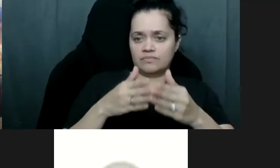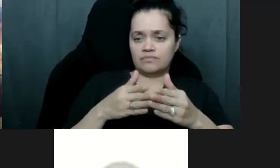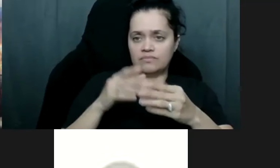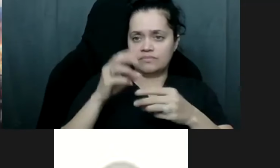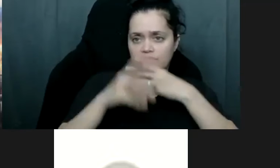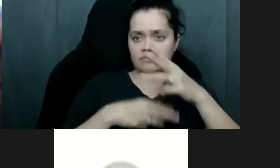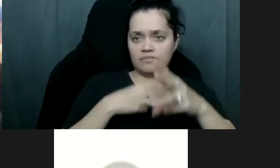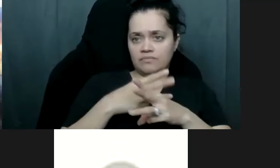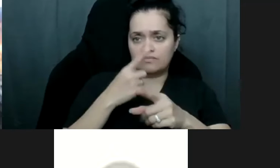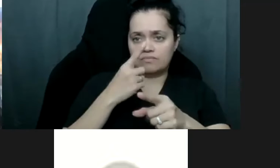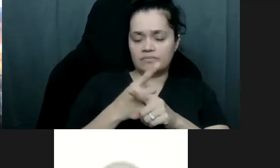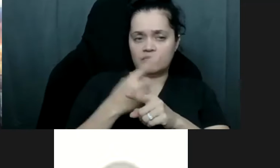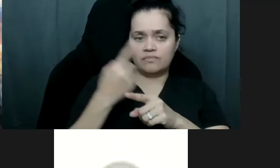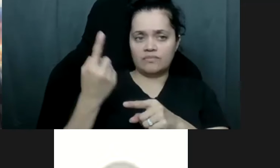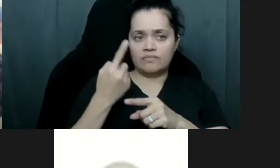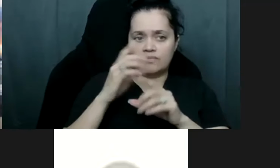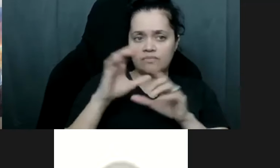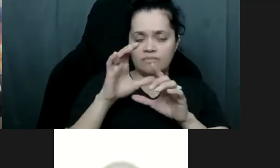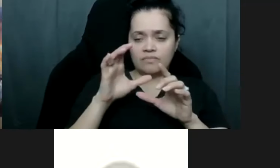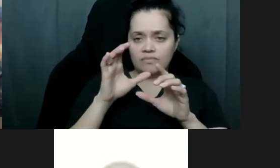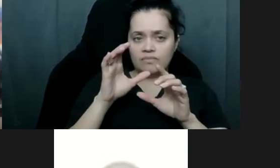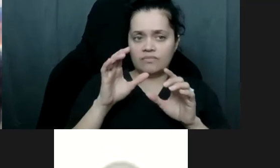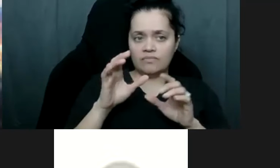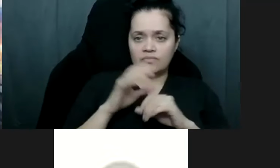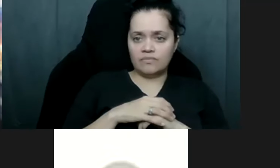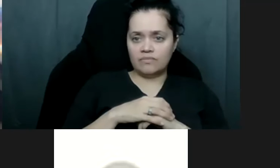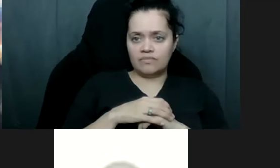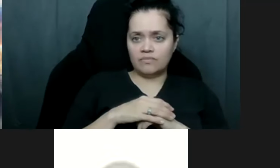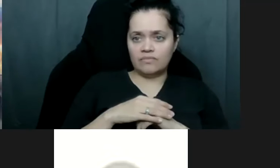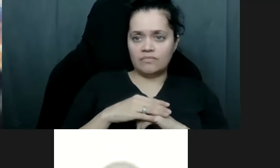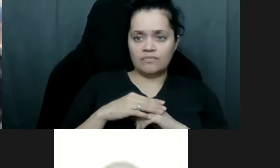world, and he's always doing what?